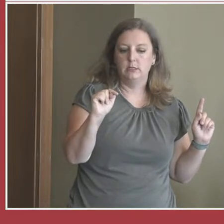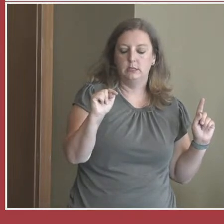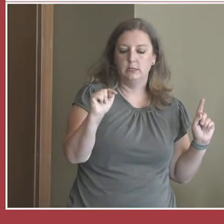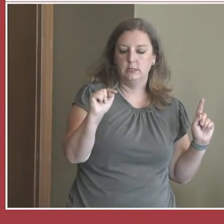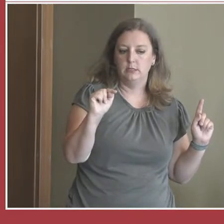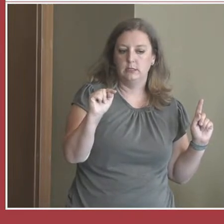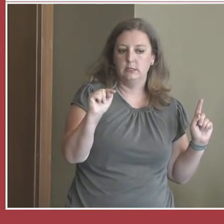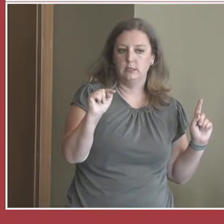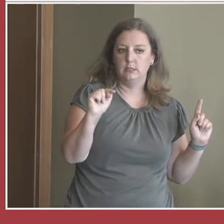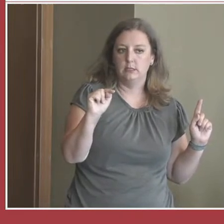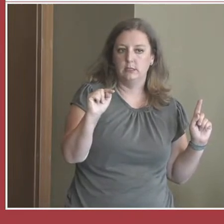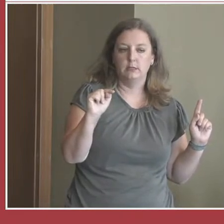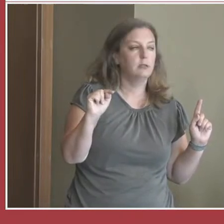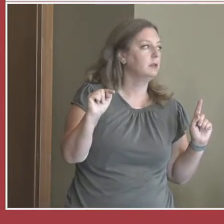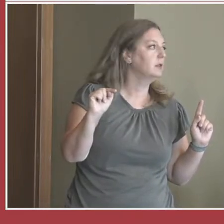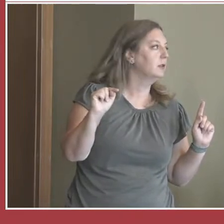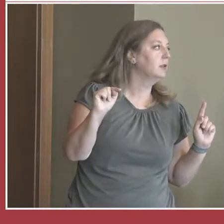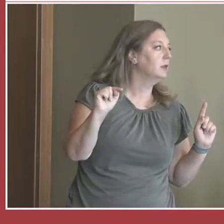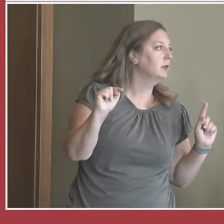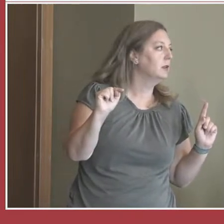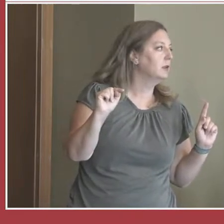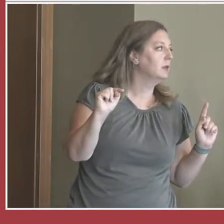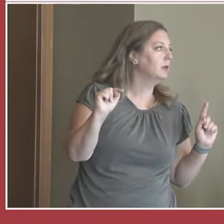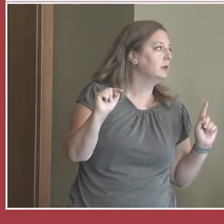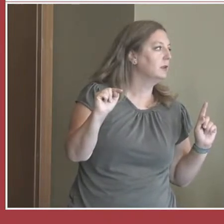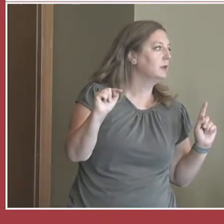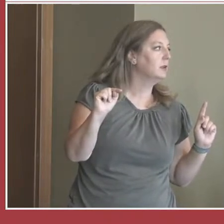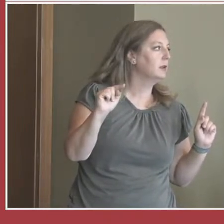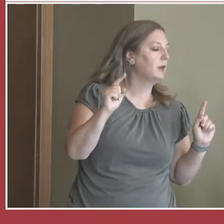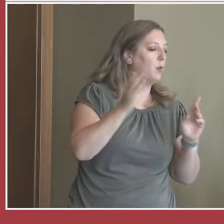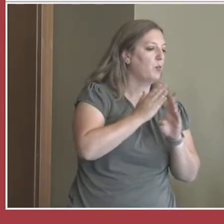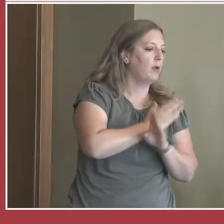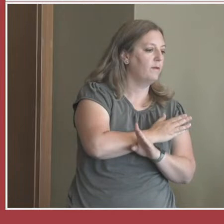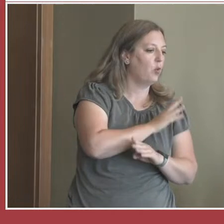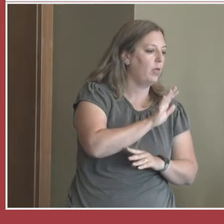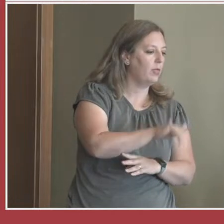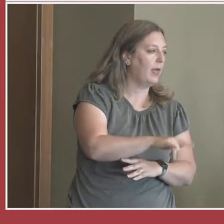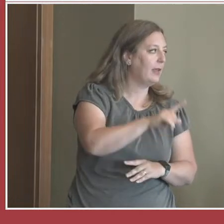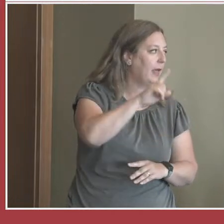With the hate and the love, and then prior to that, I think it was.